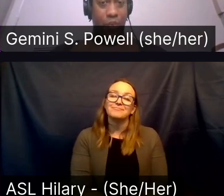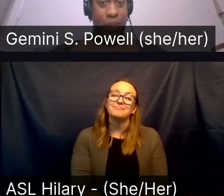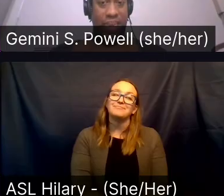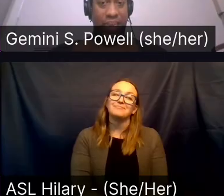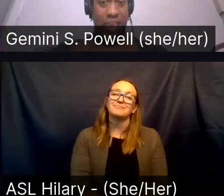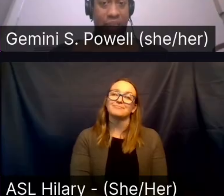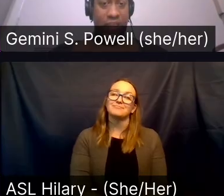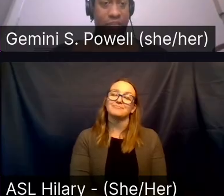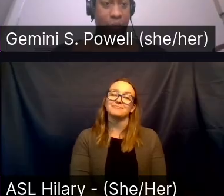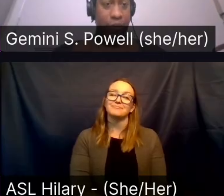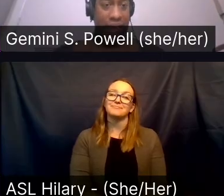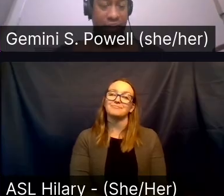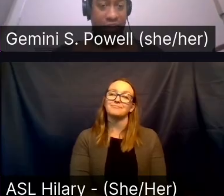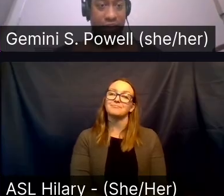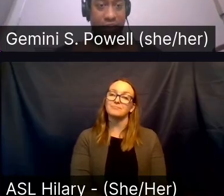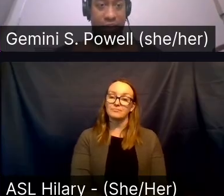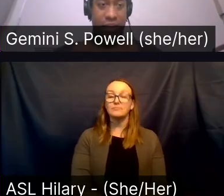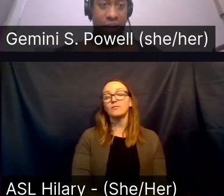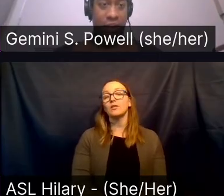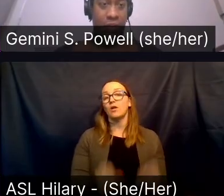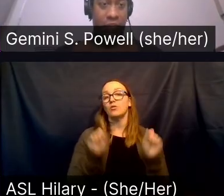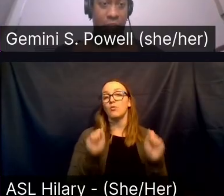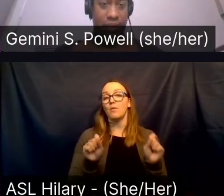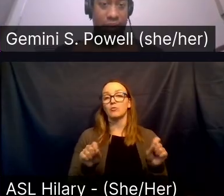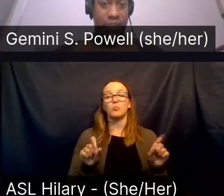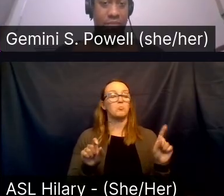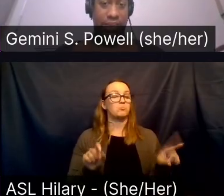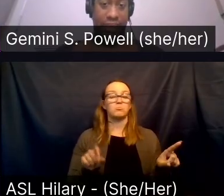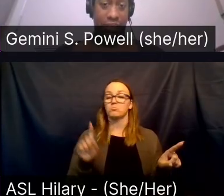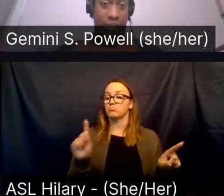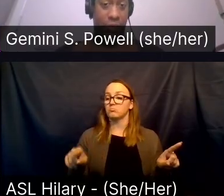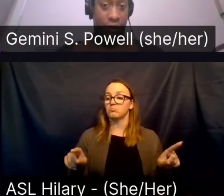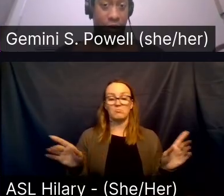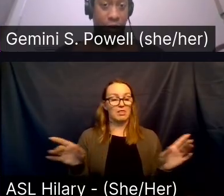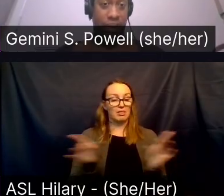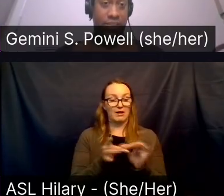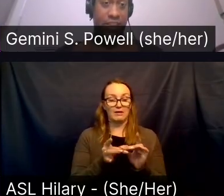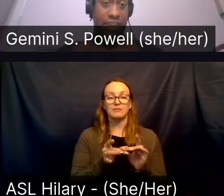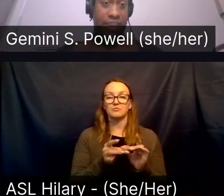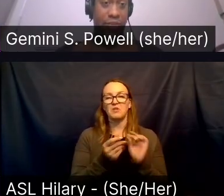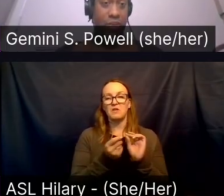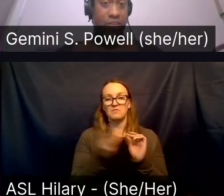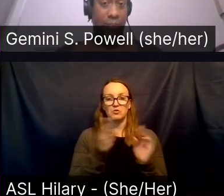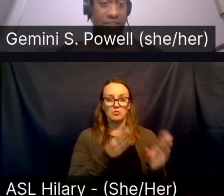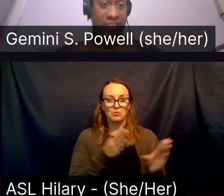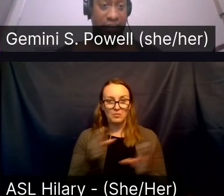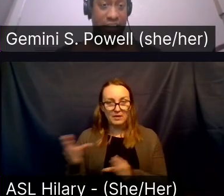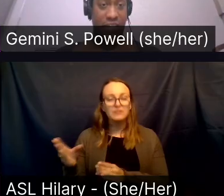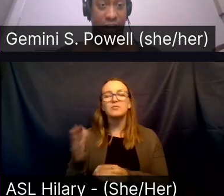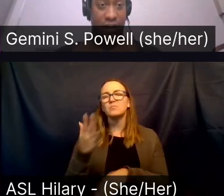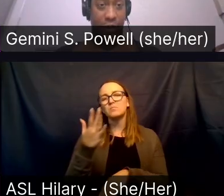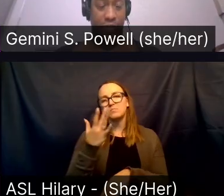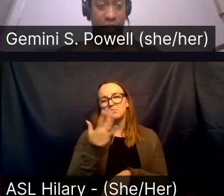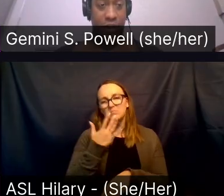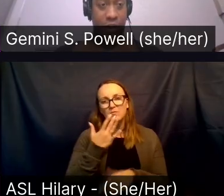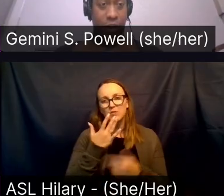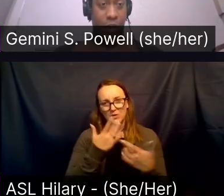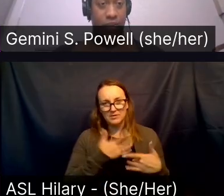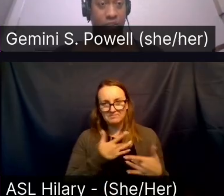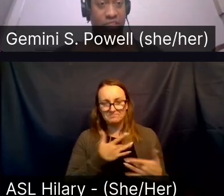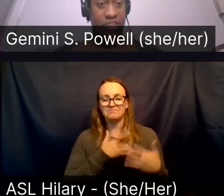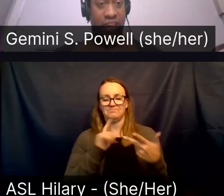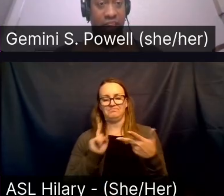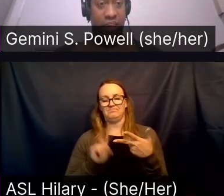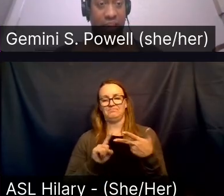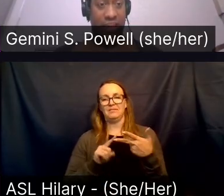Now, we can link the two pages in a number of ways. Again, the preferred way is linking it through a separate CSS file.